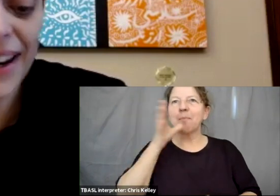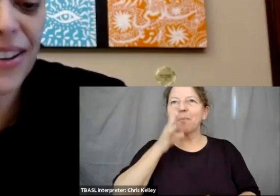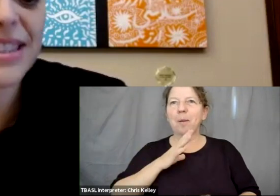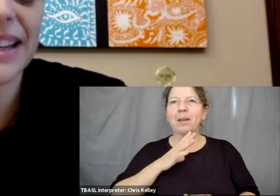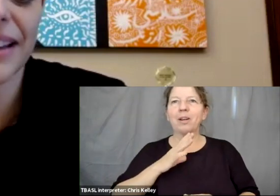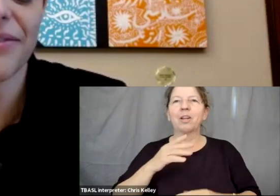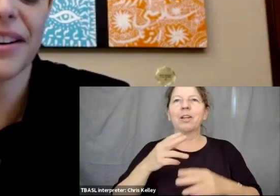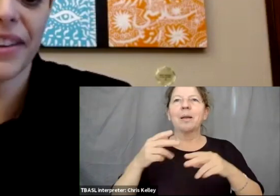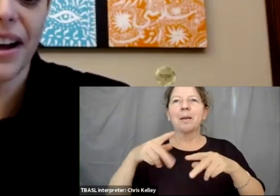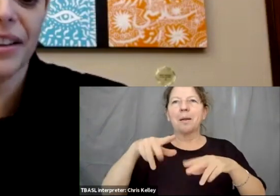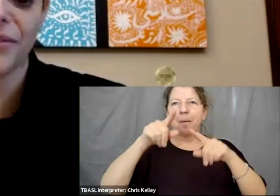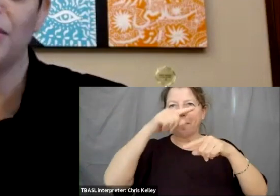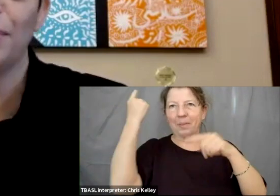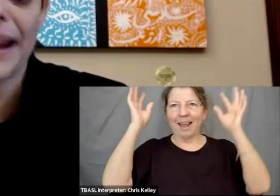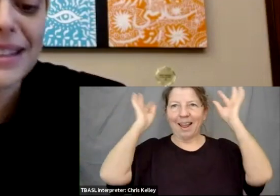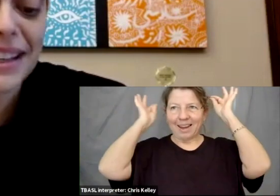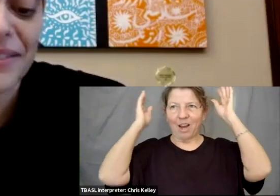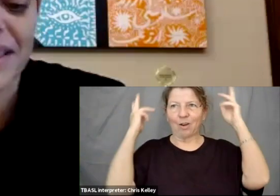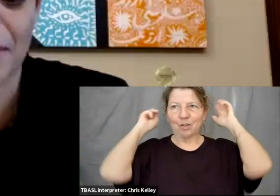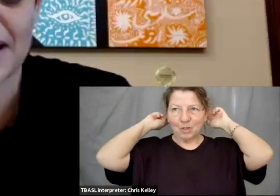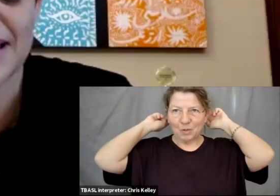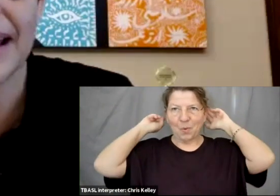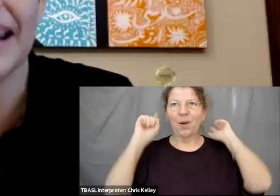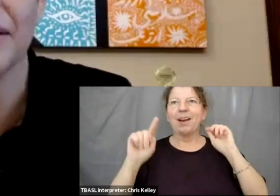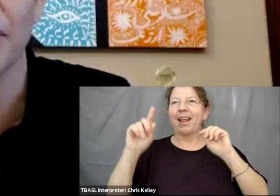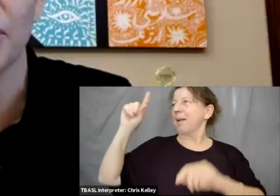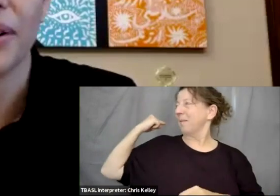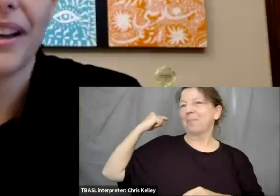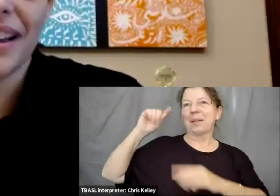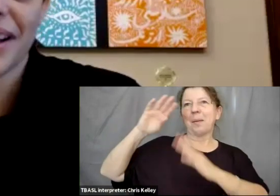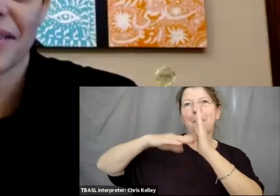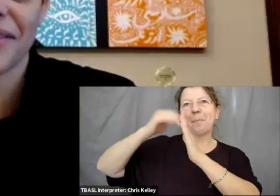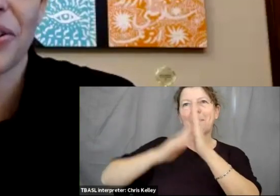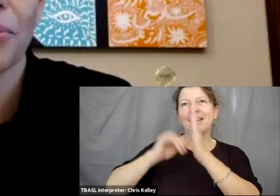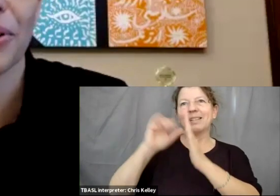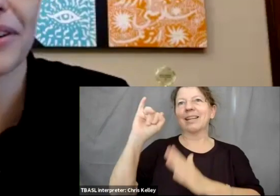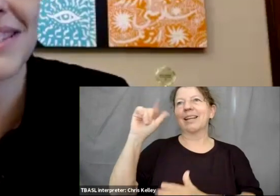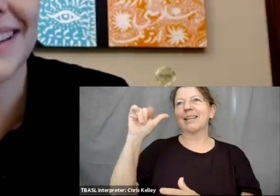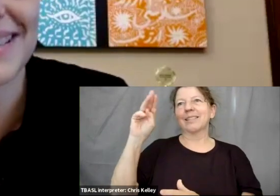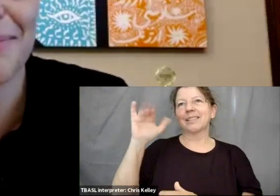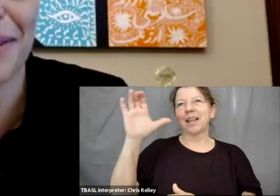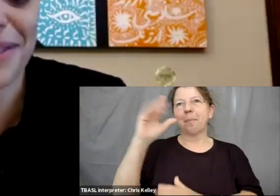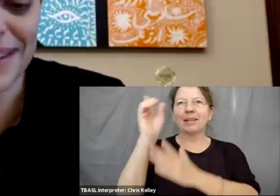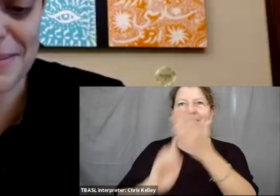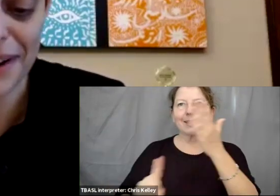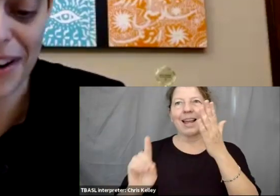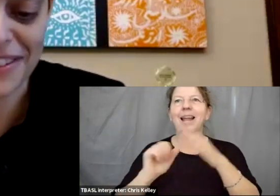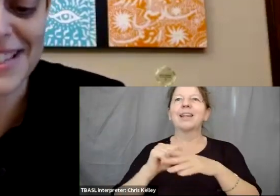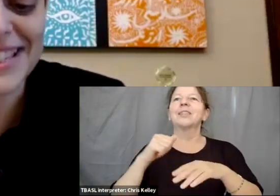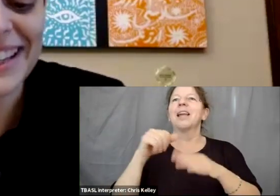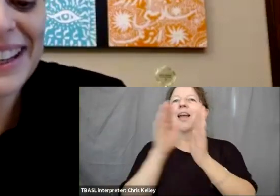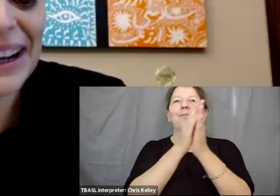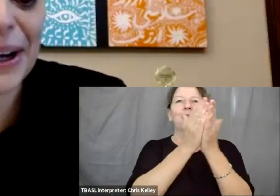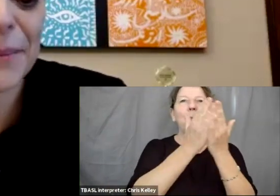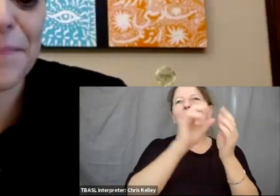black hair, sitting in front of a colorful painting of Islamic design and a row of notebooks and some other things in my